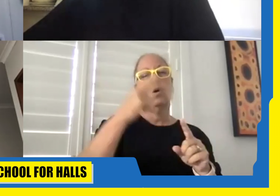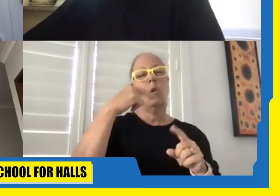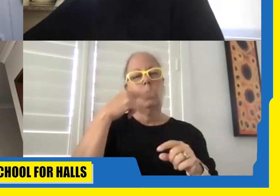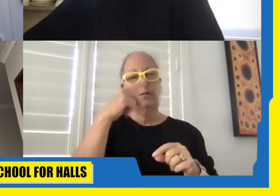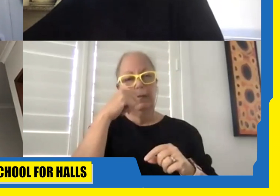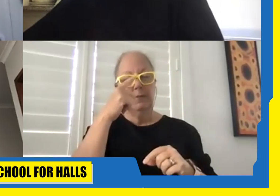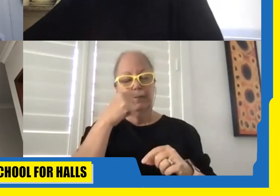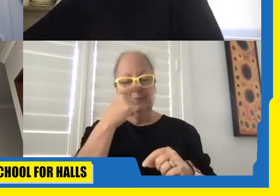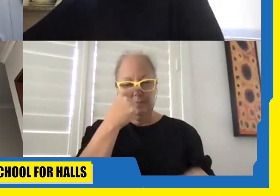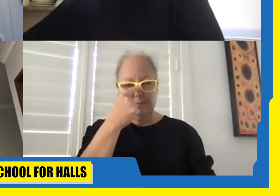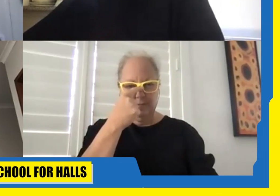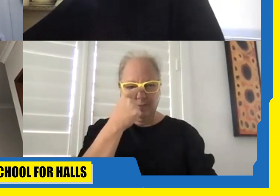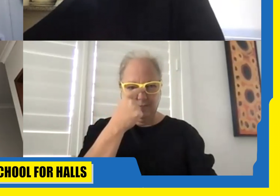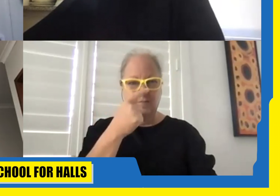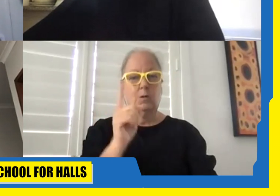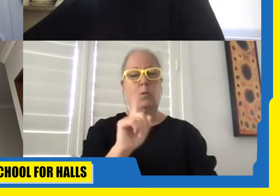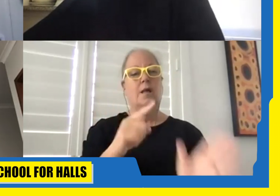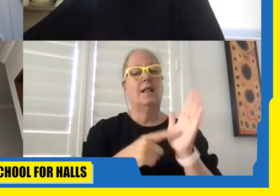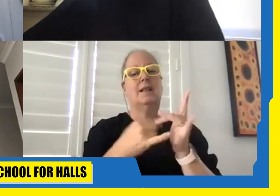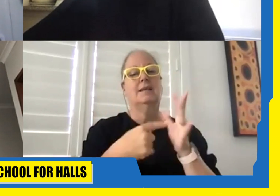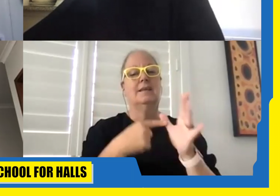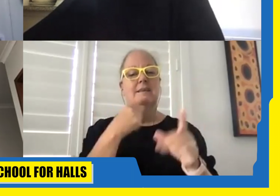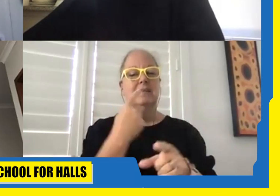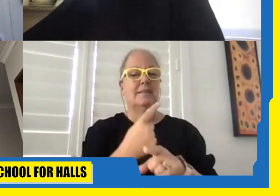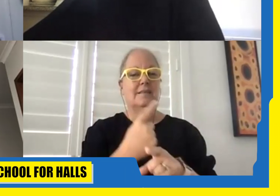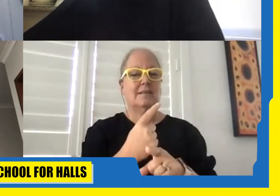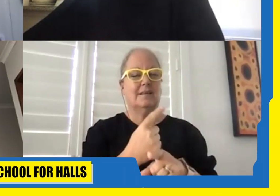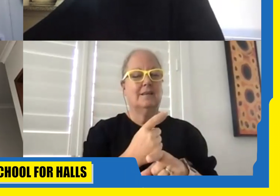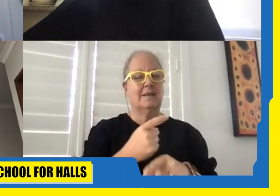to hear from Lisa that, when they took the